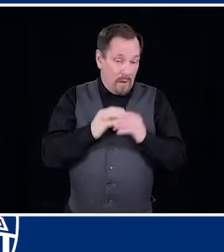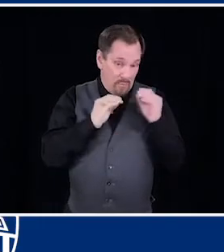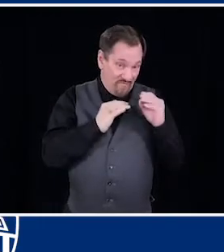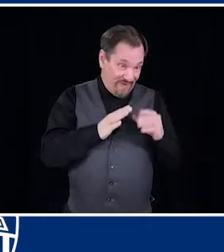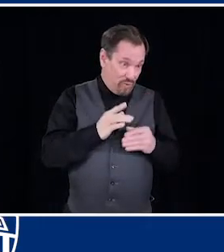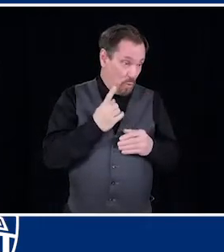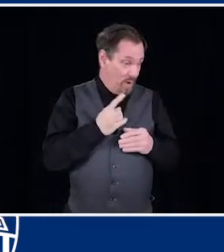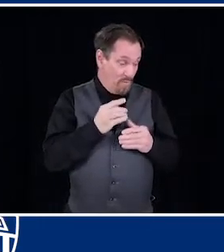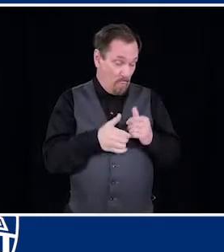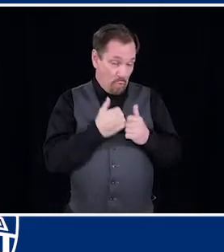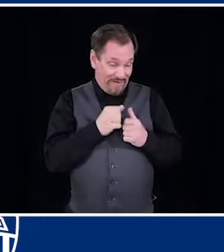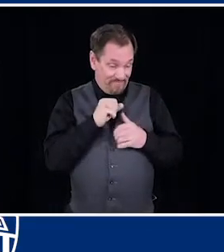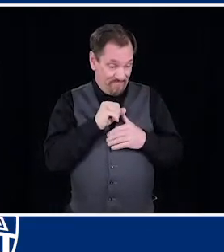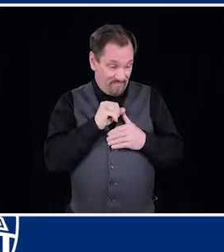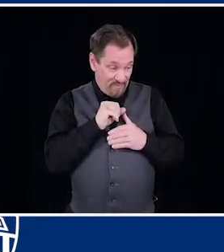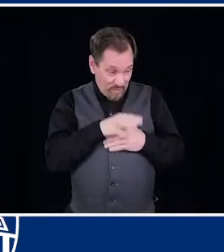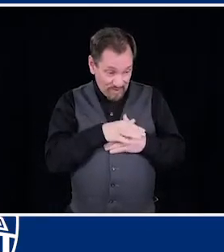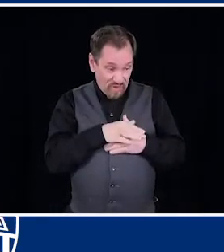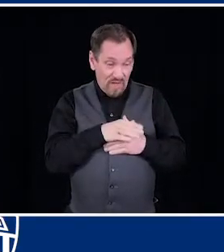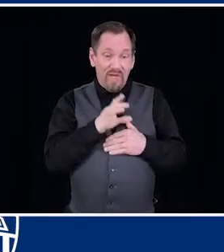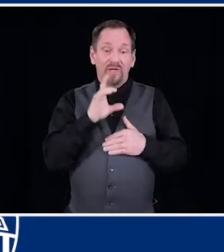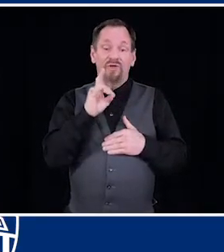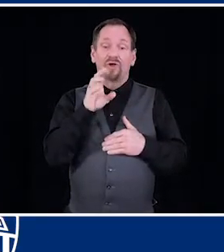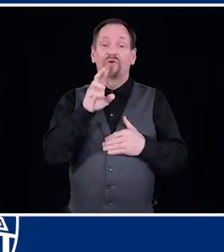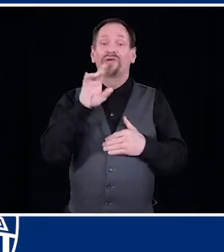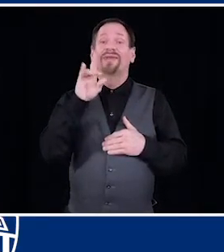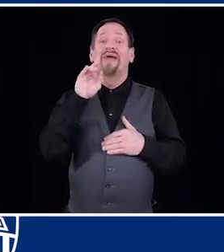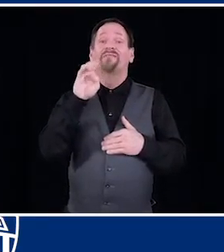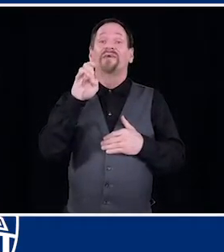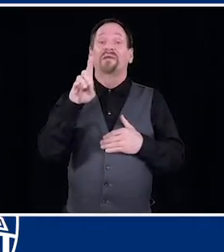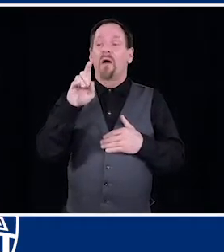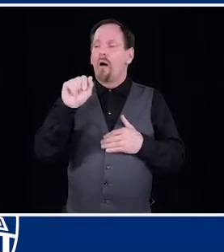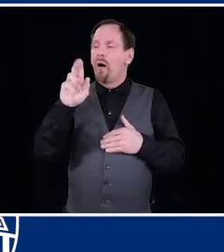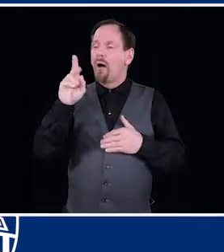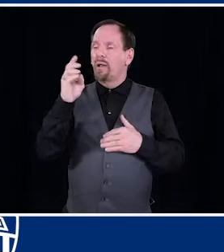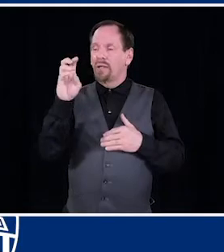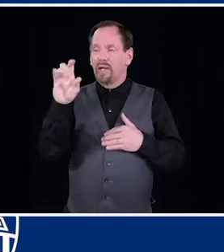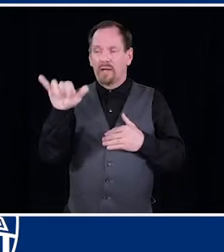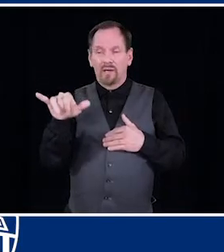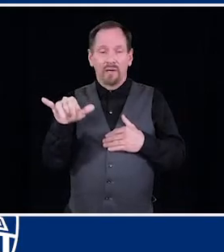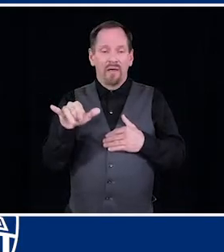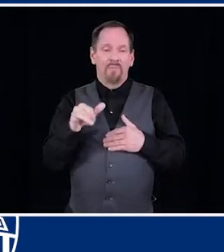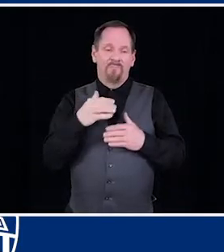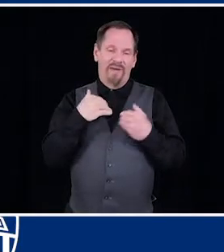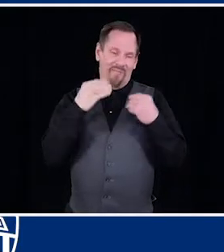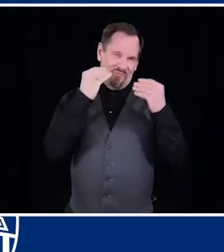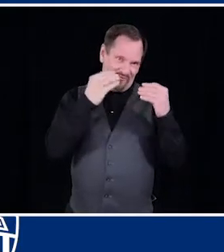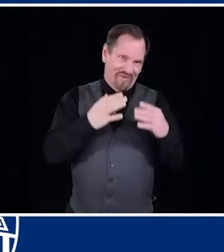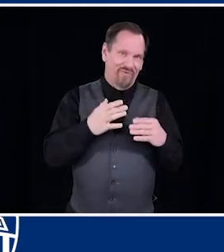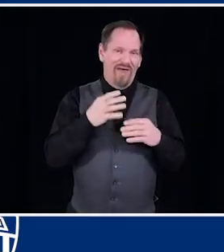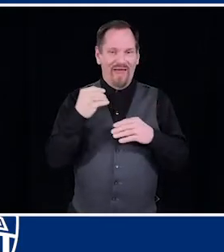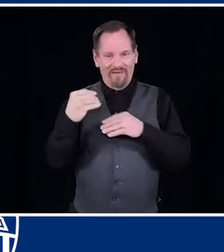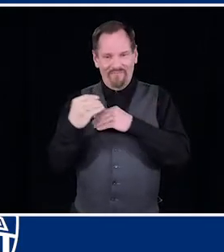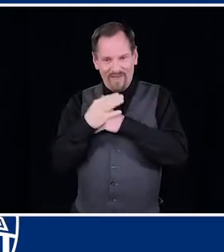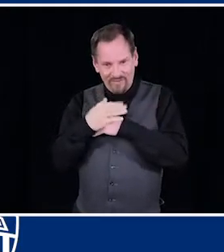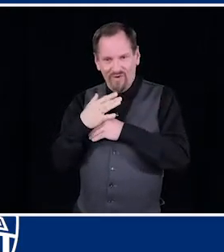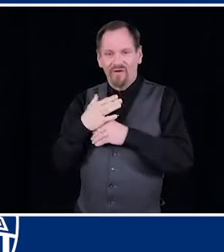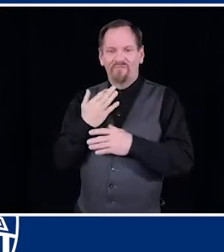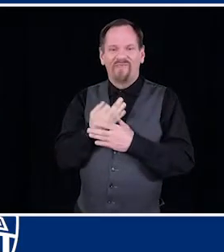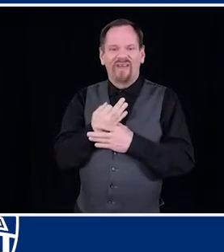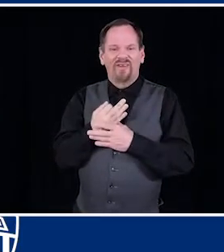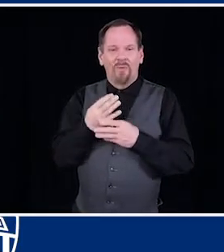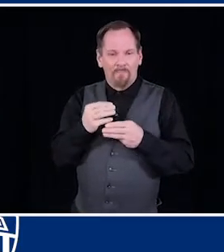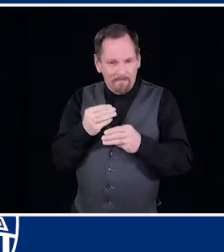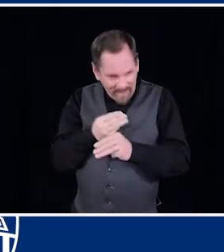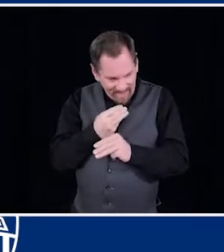most influential during my time at Johns Hopkins was Dr. David Audley. Dr. Audley was my professor and my advisor in the financial